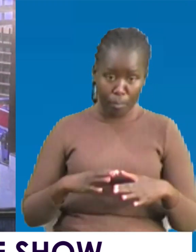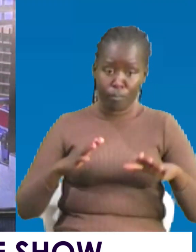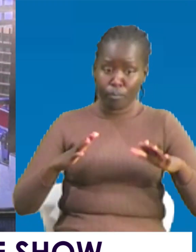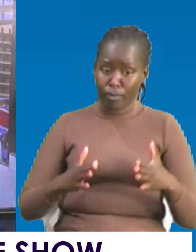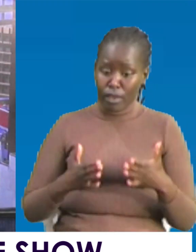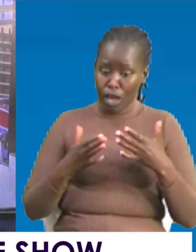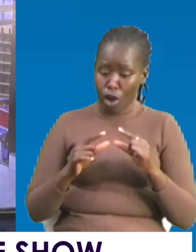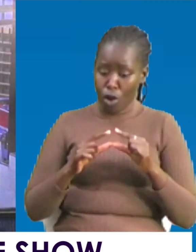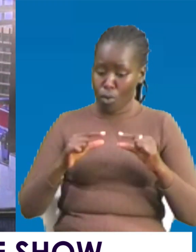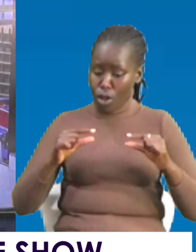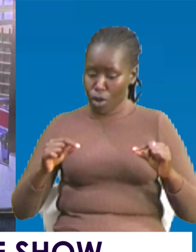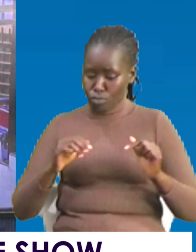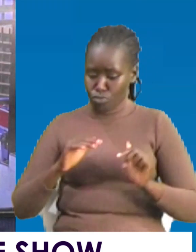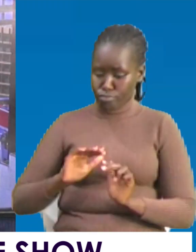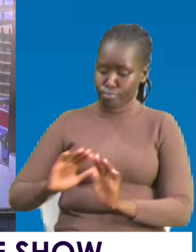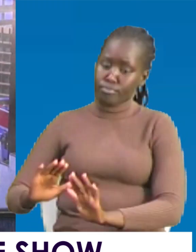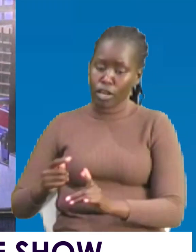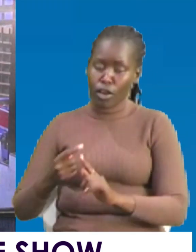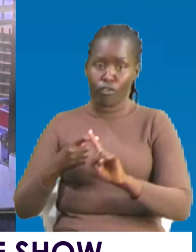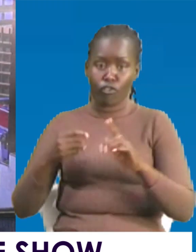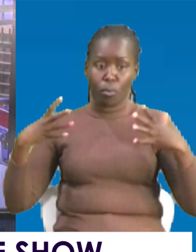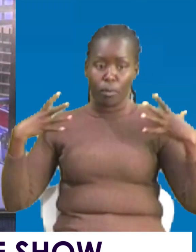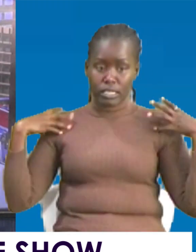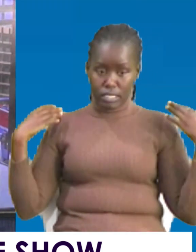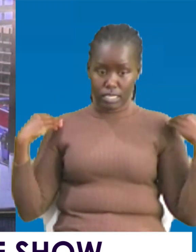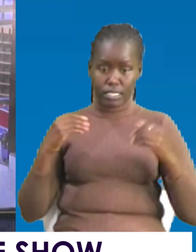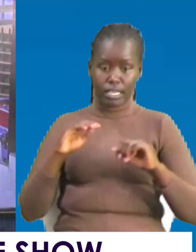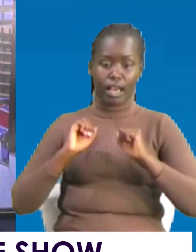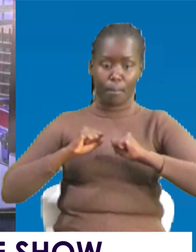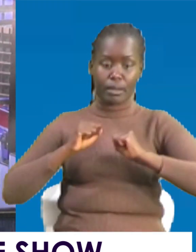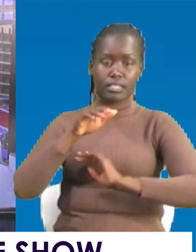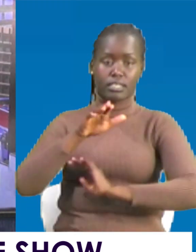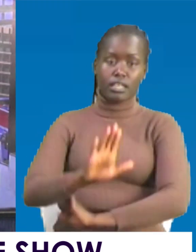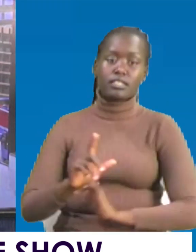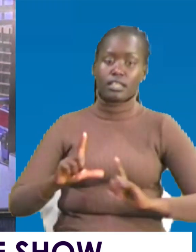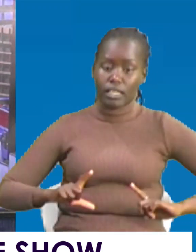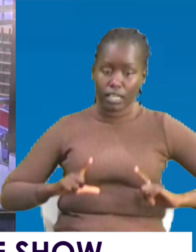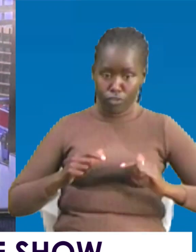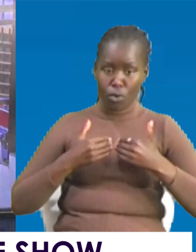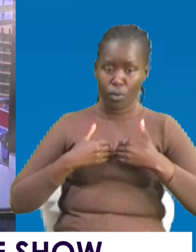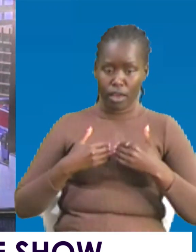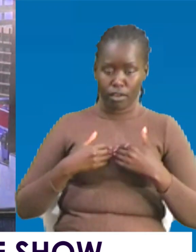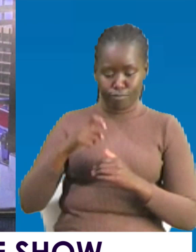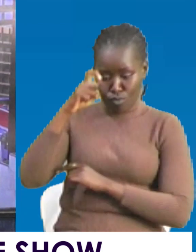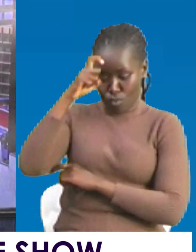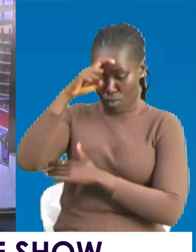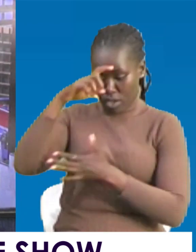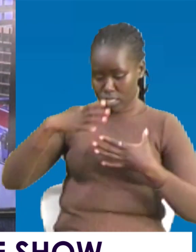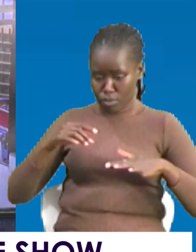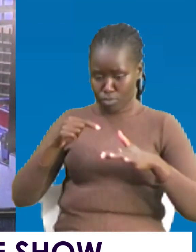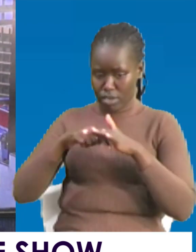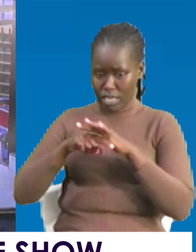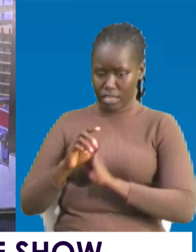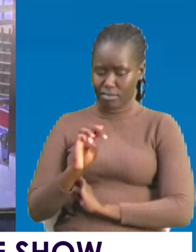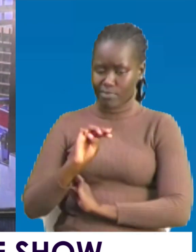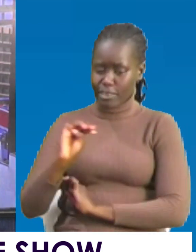long will we keep them away from exercising their potential in life? We have geniuses amongst them. You would